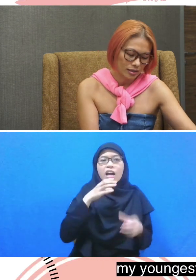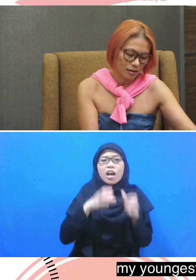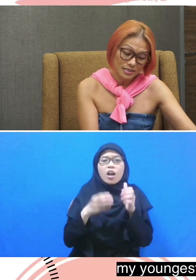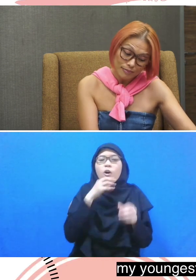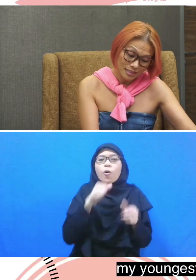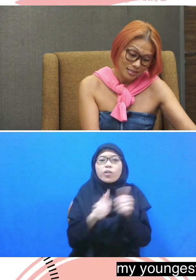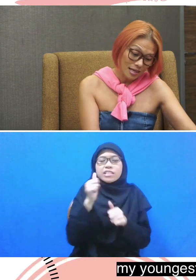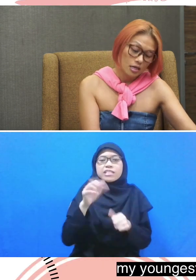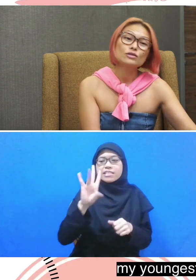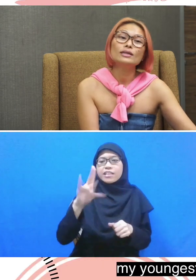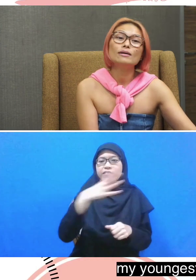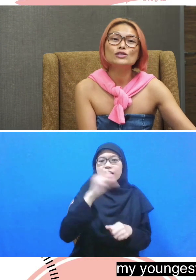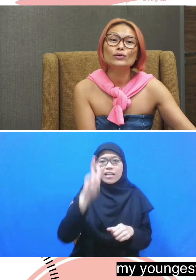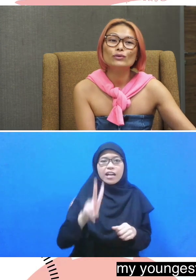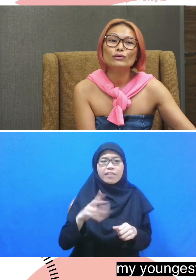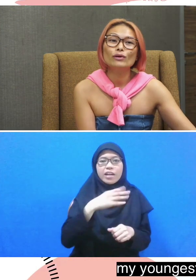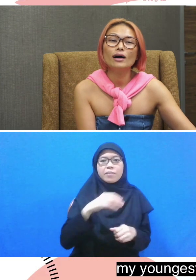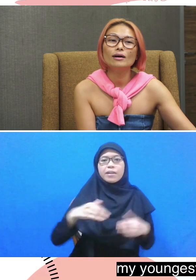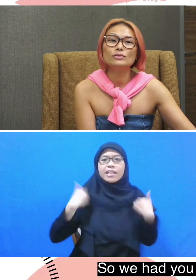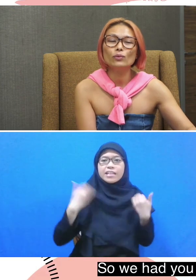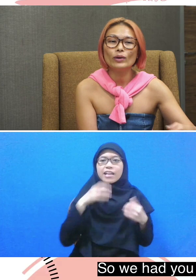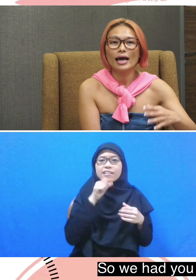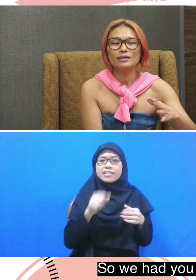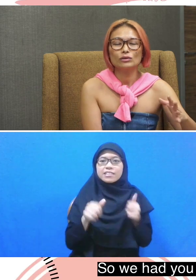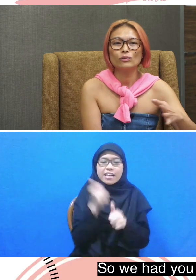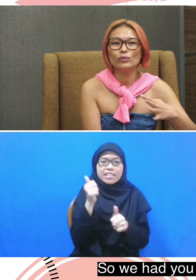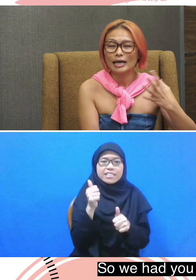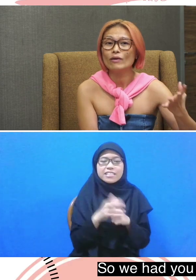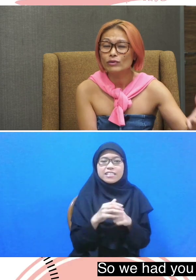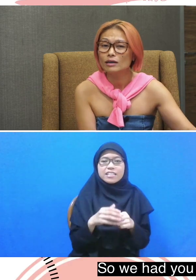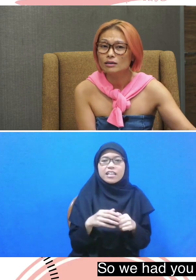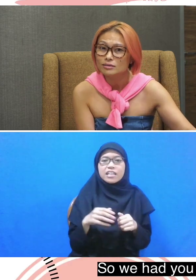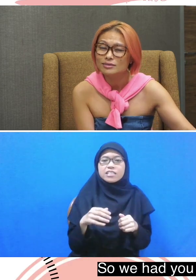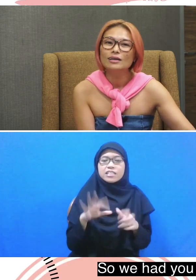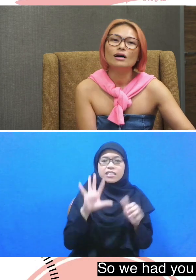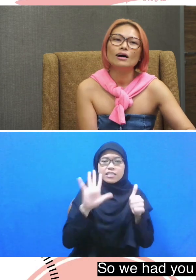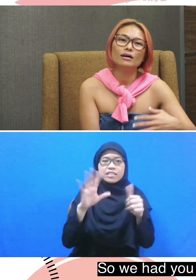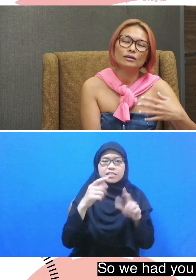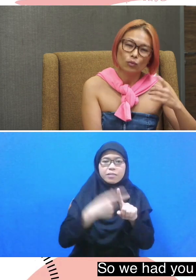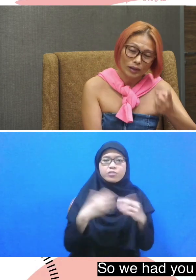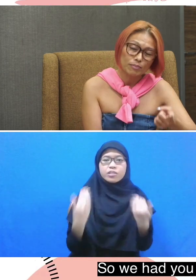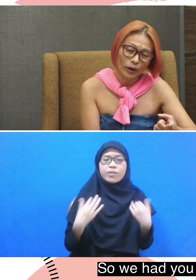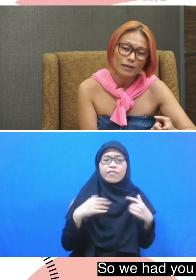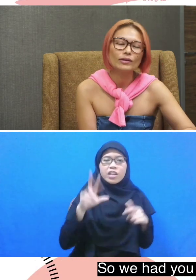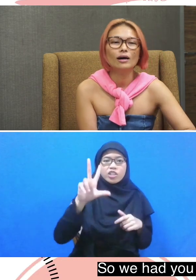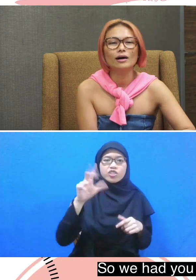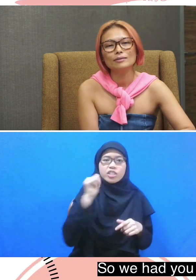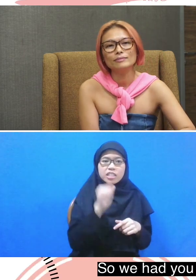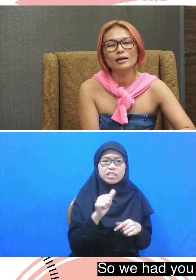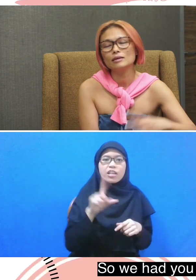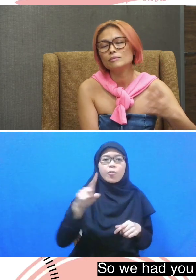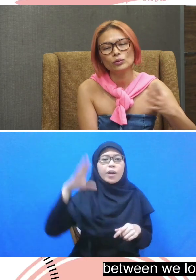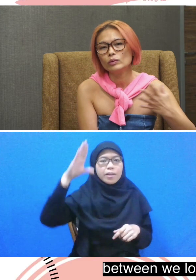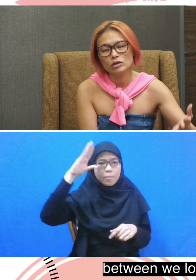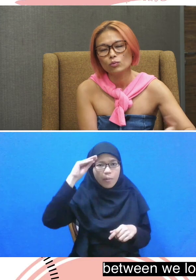actually 6 months. So let me show you. We now have three girls, one boy,